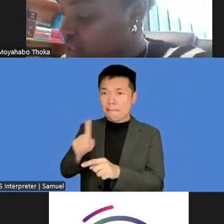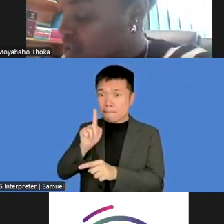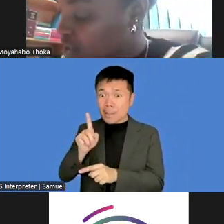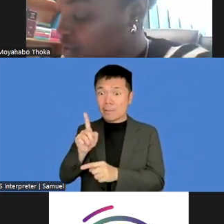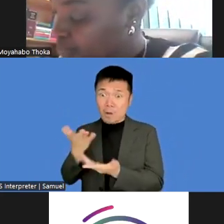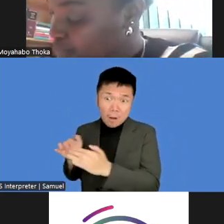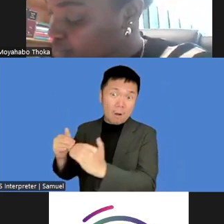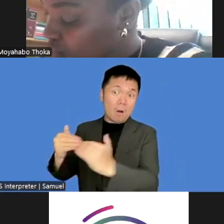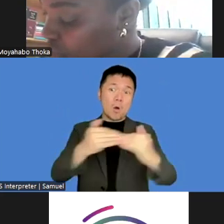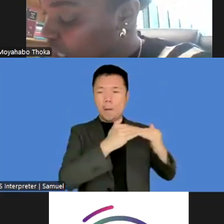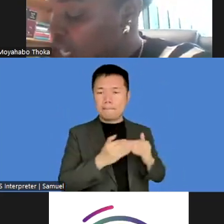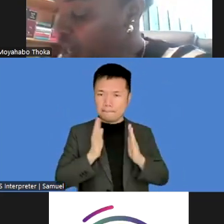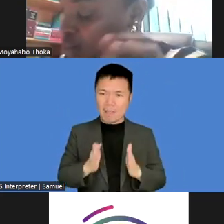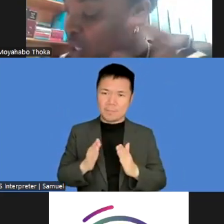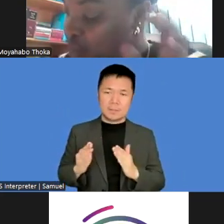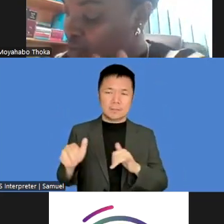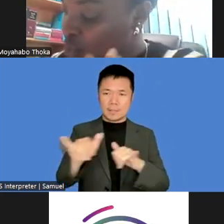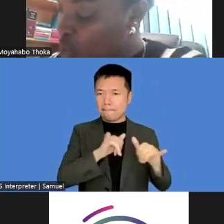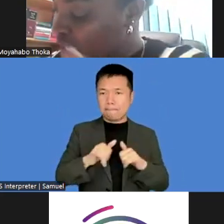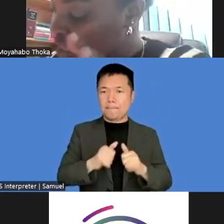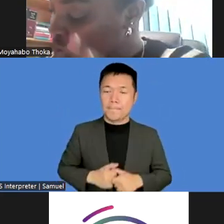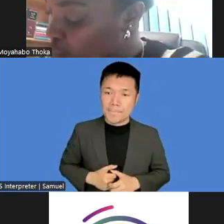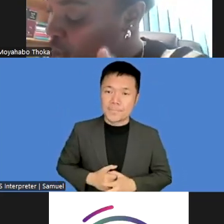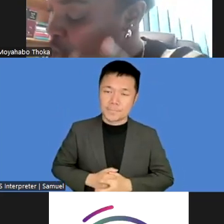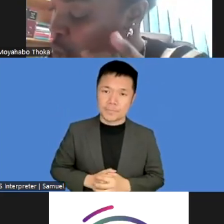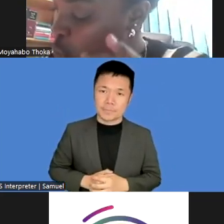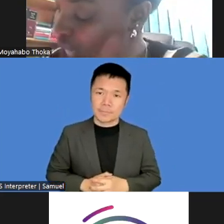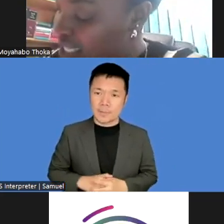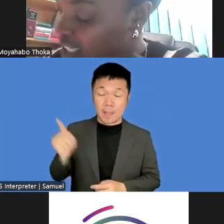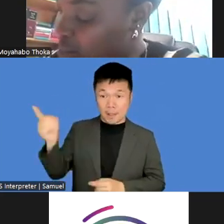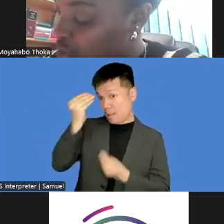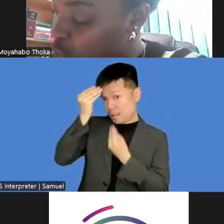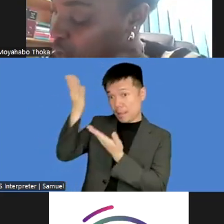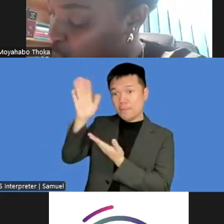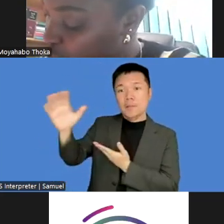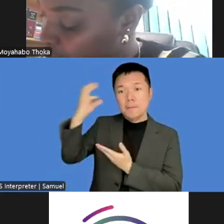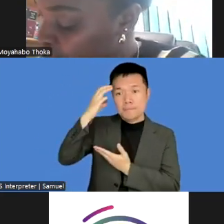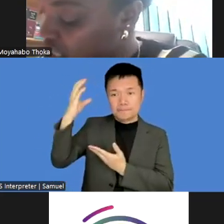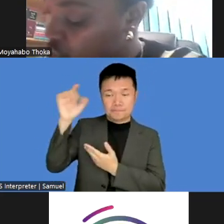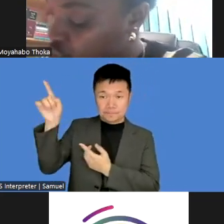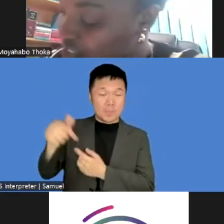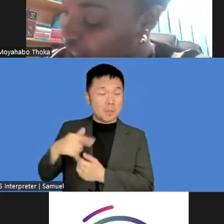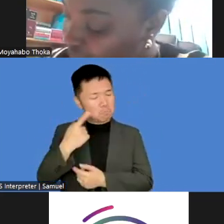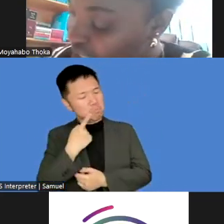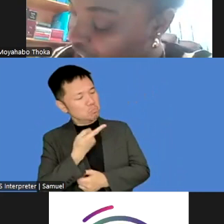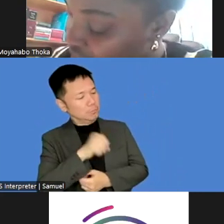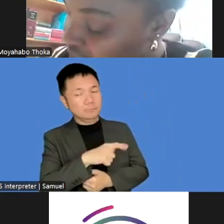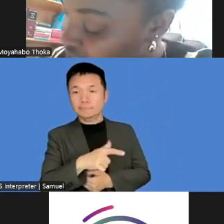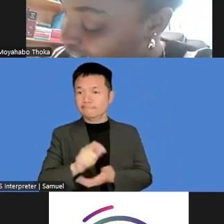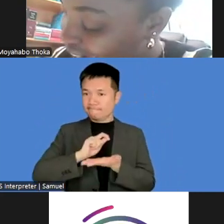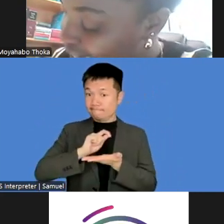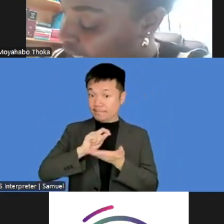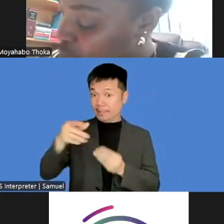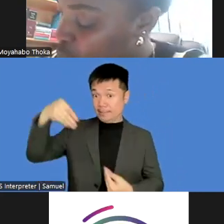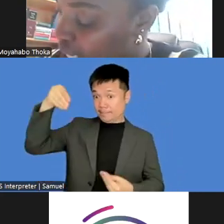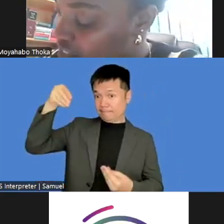absolutely necessary. So as part of the order, the respondent was expected to ensure that the draft amended directives